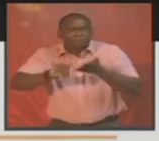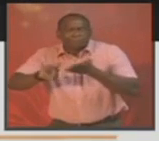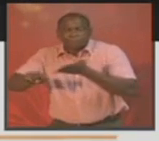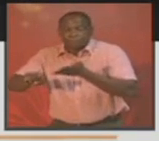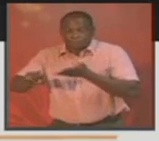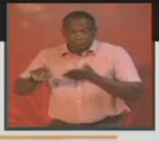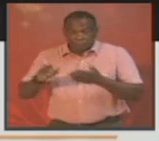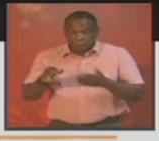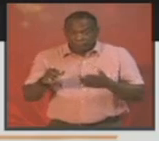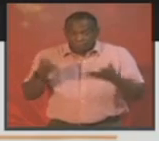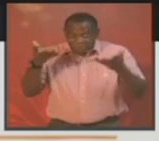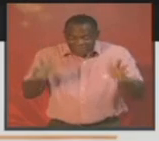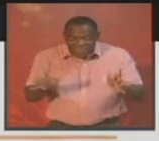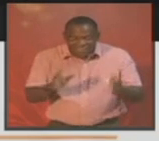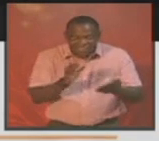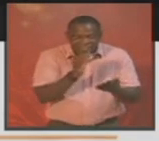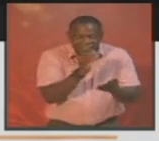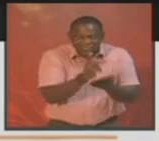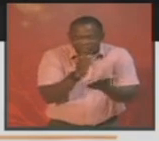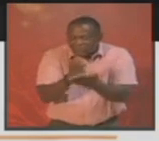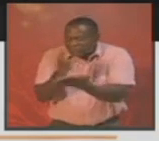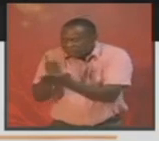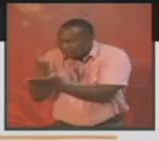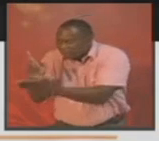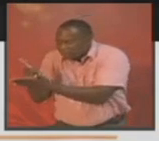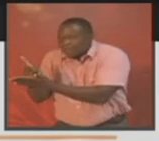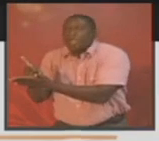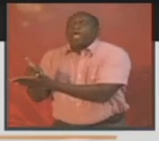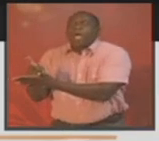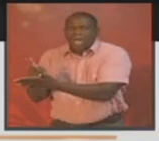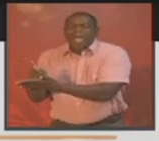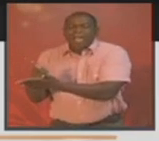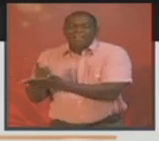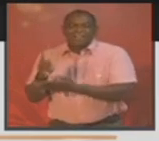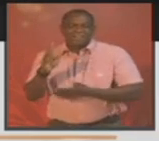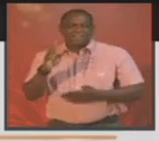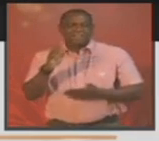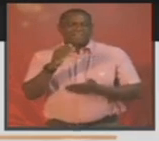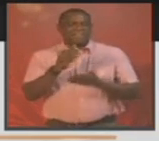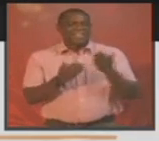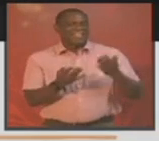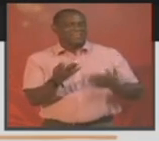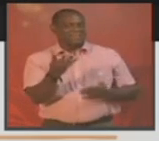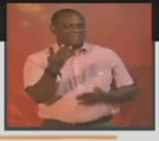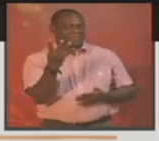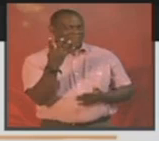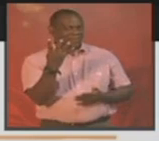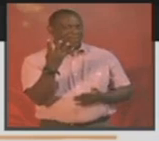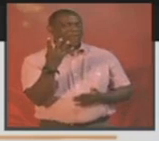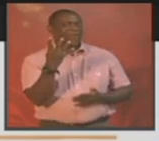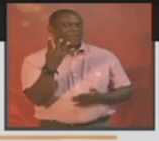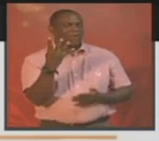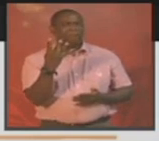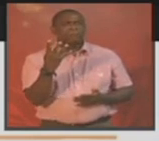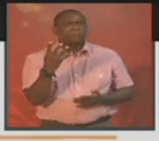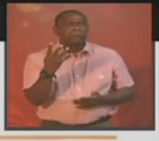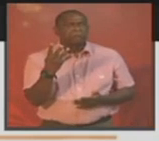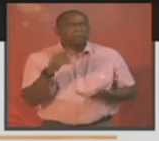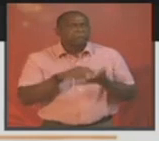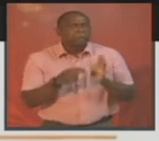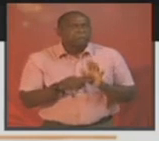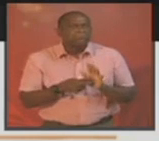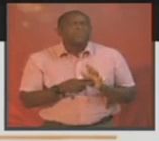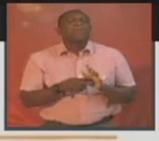stage. This is when you have a board of independent reviewers consisting of